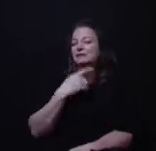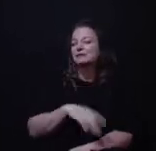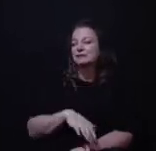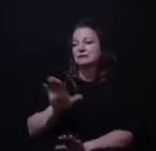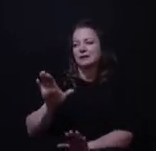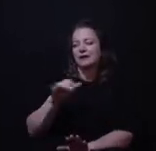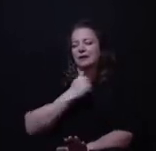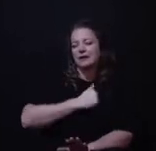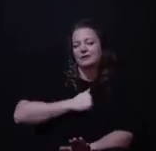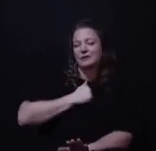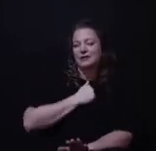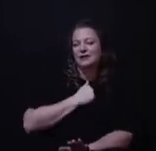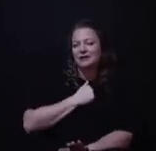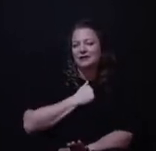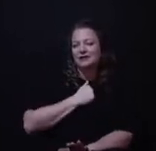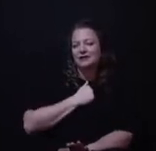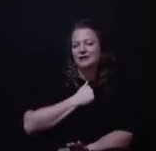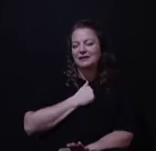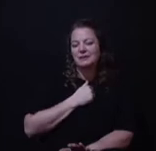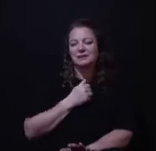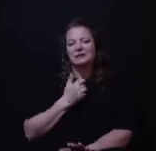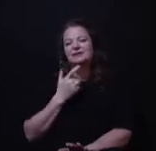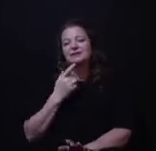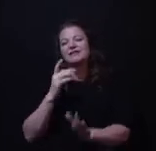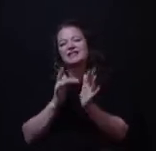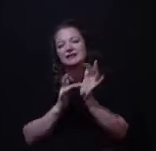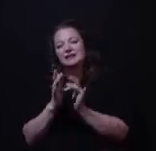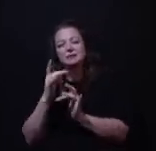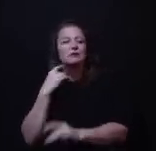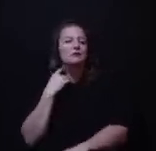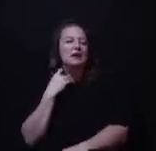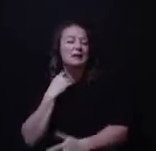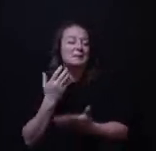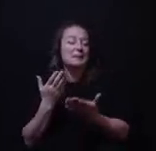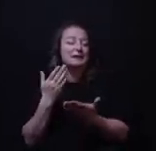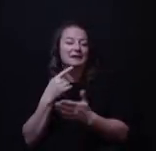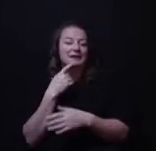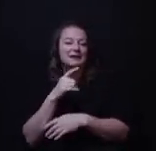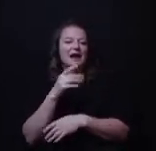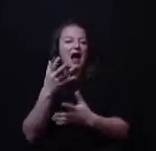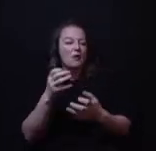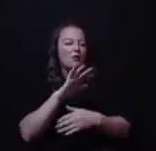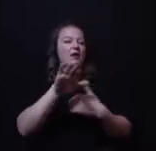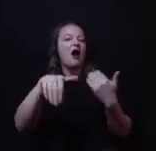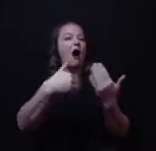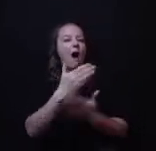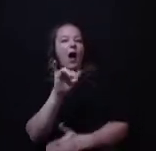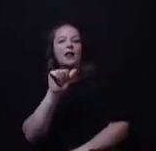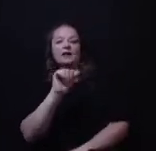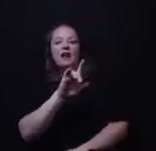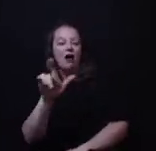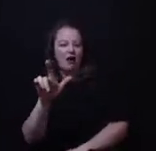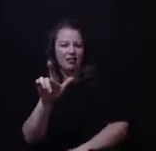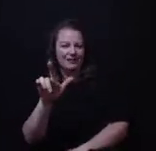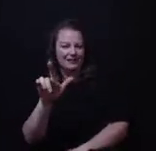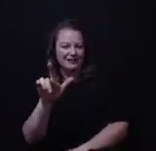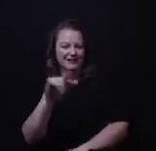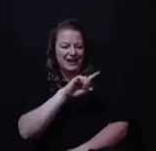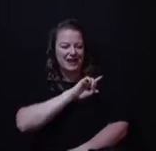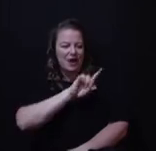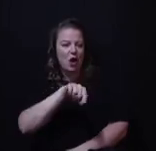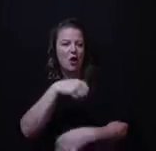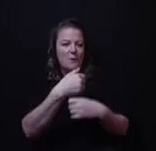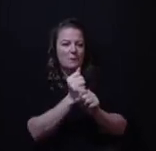sorry, if Jesus were colloquially a redneck, he might have said, I want all y'all to go make